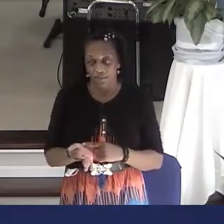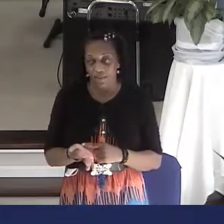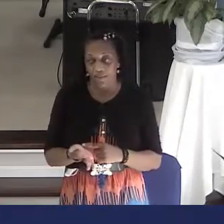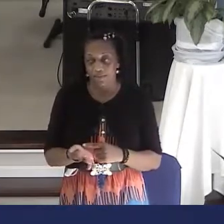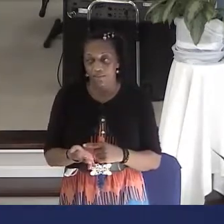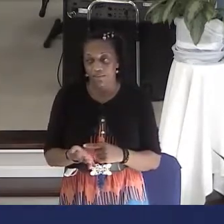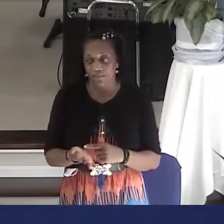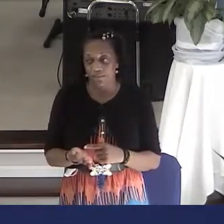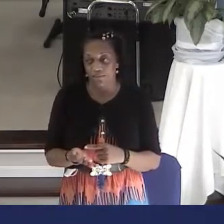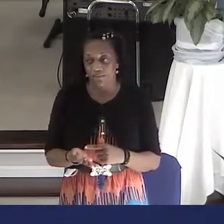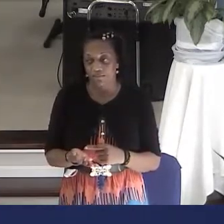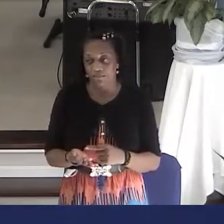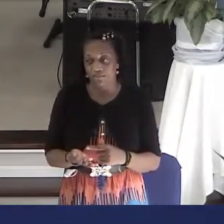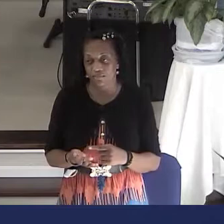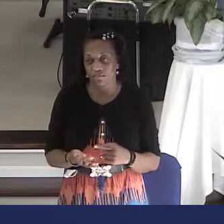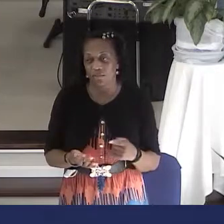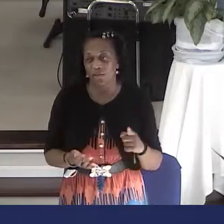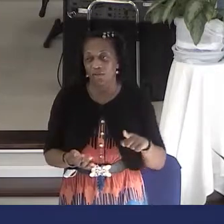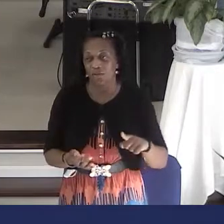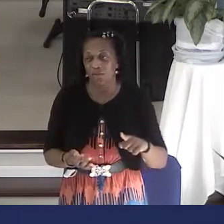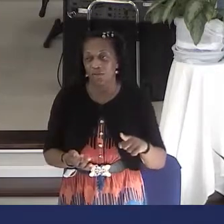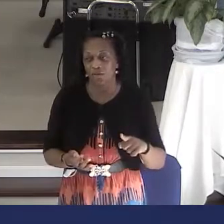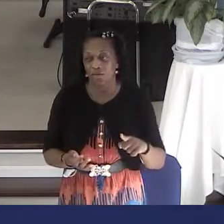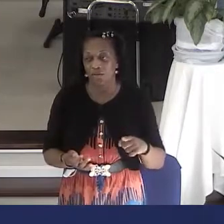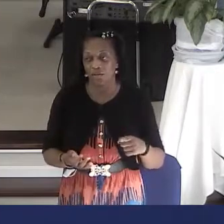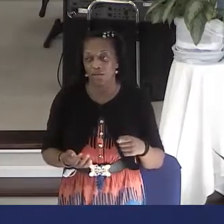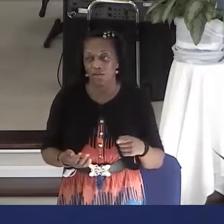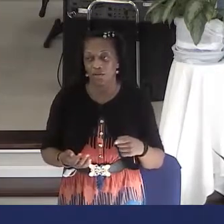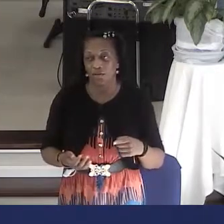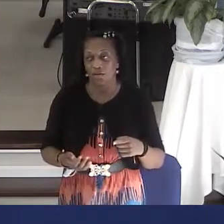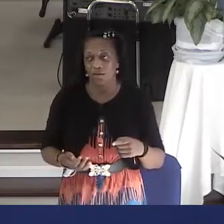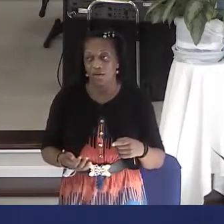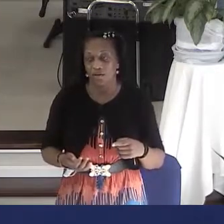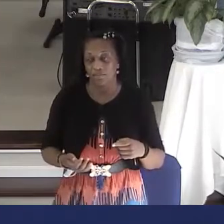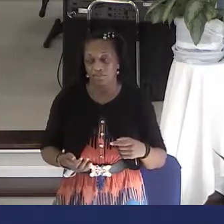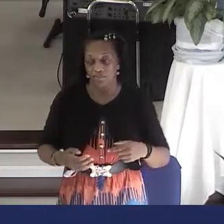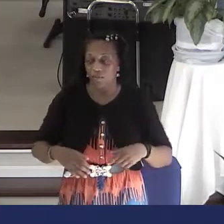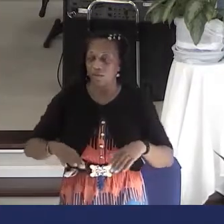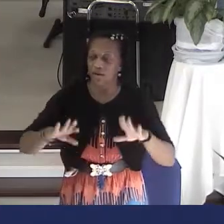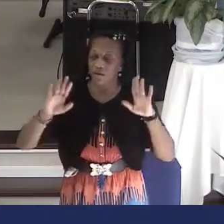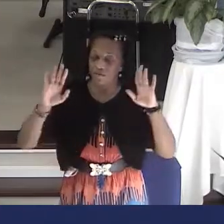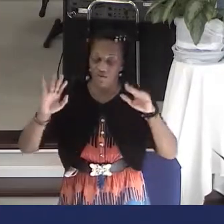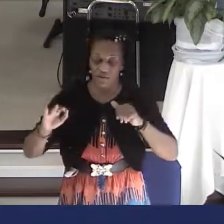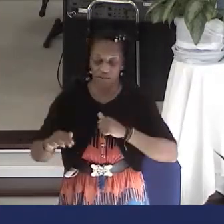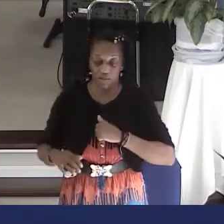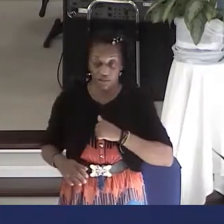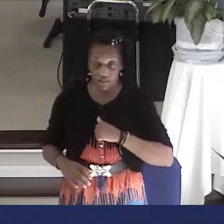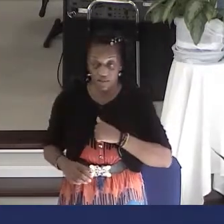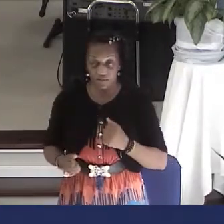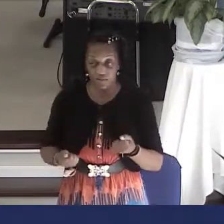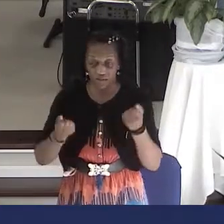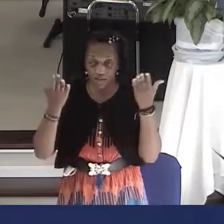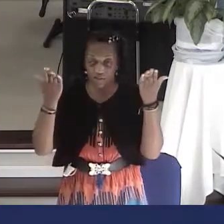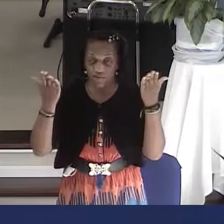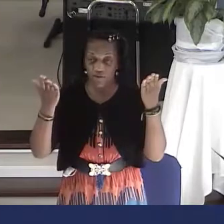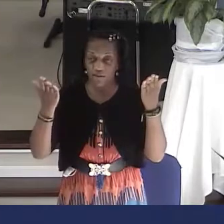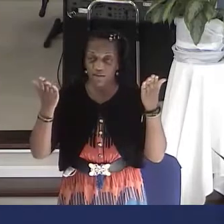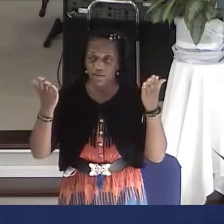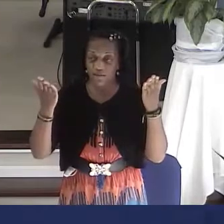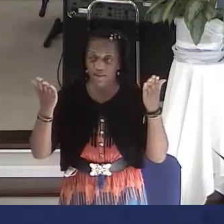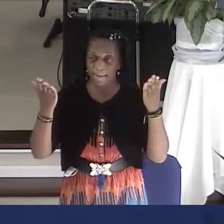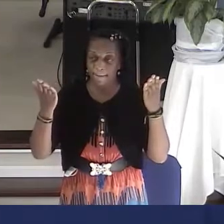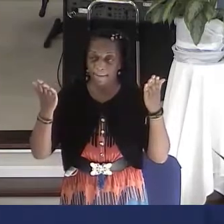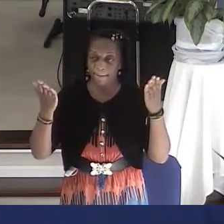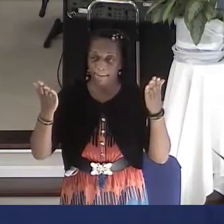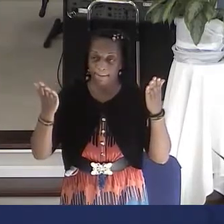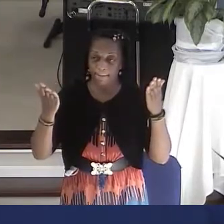you're offering yourself as a sacrifice, if you're not careful, you'll walk off the altar sometimes.